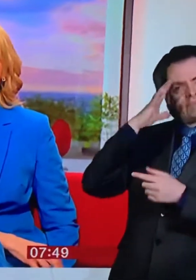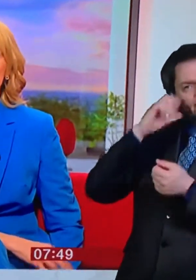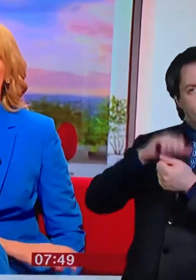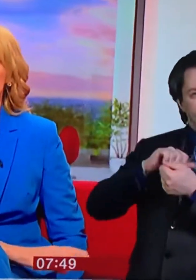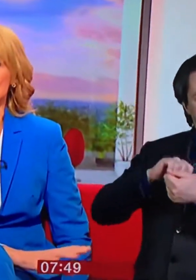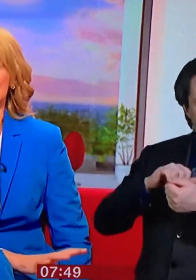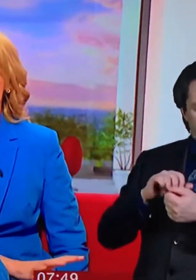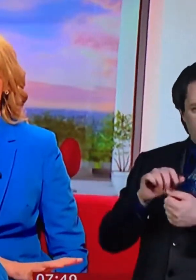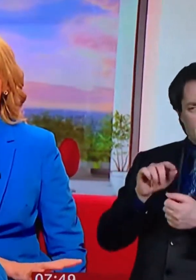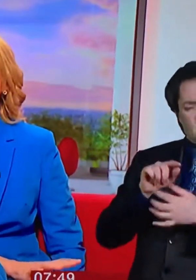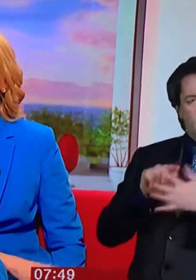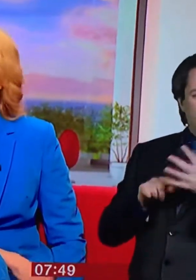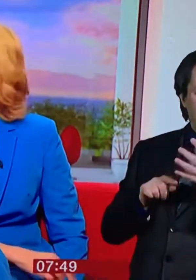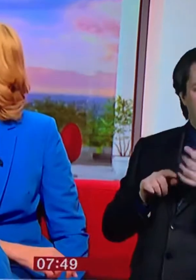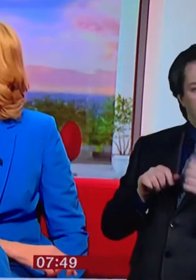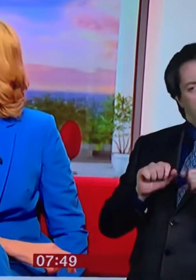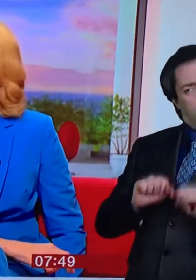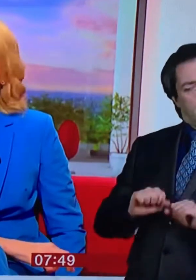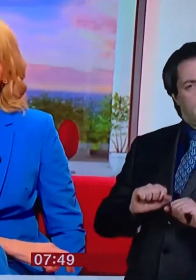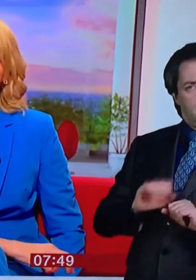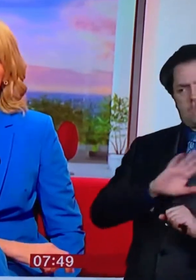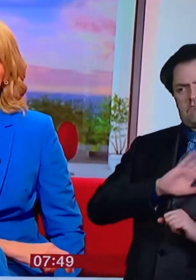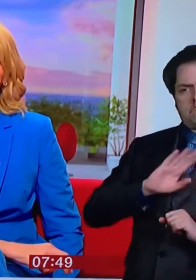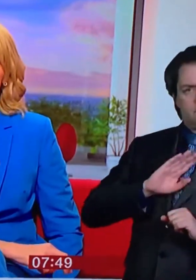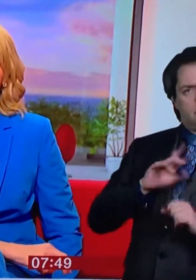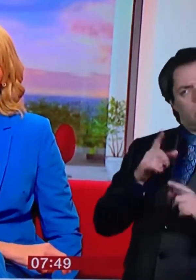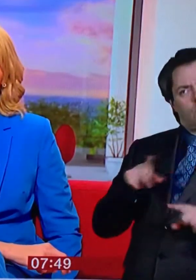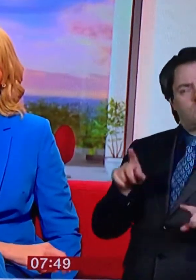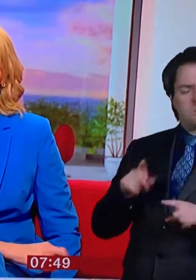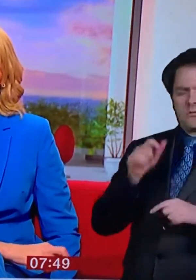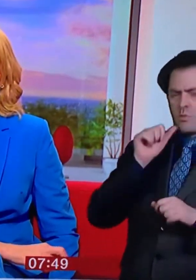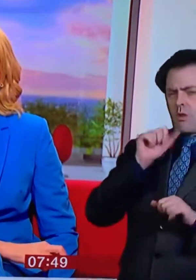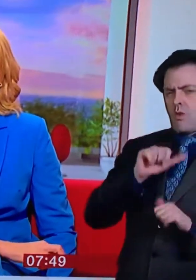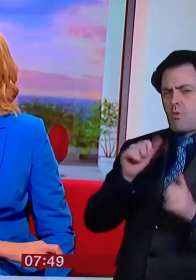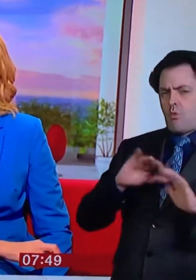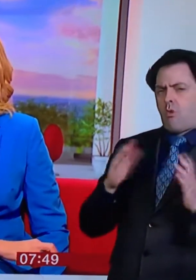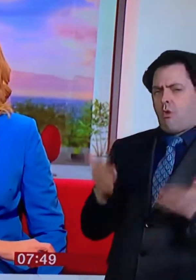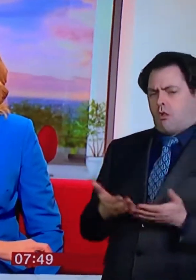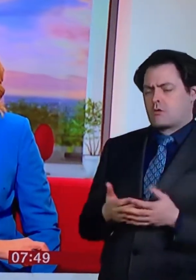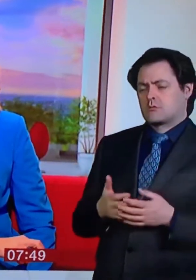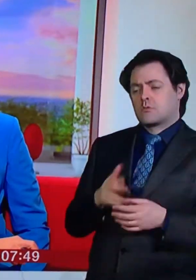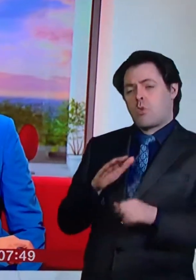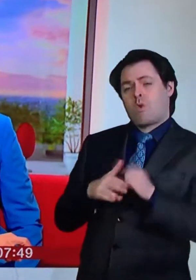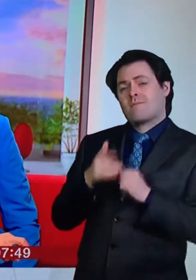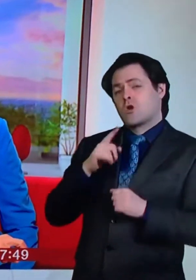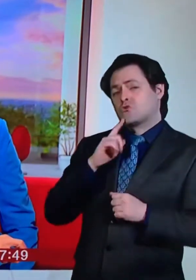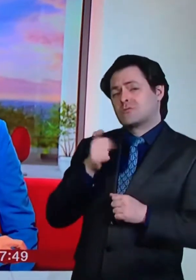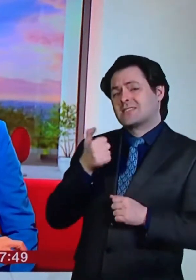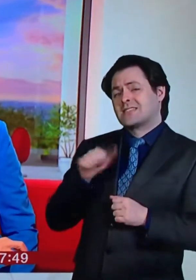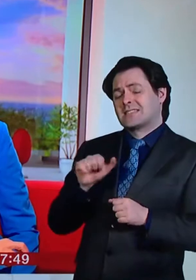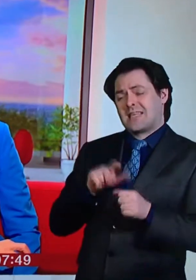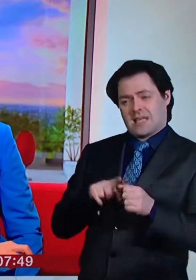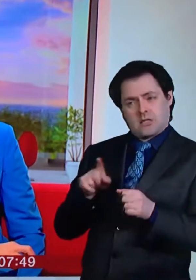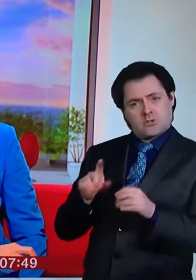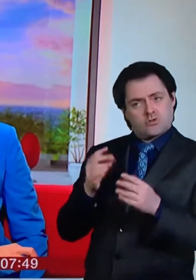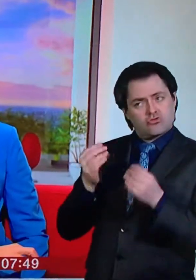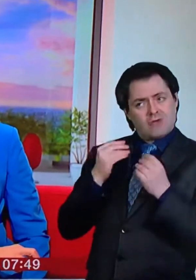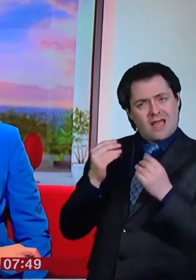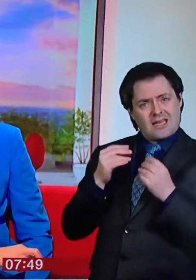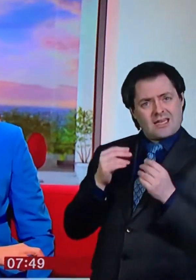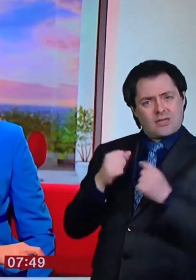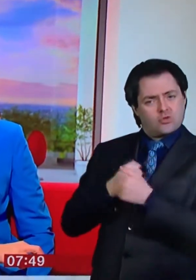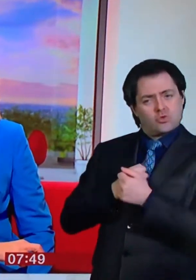is known the world over. For more than 160 years, the Army's musicians have trained in Twickenham, but all that is set to change, as Breakfast's